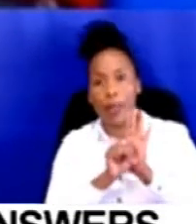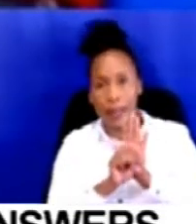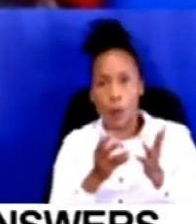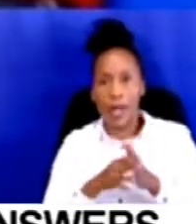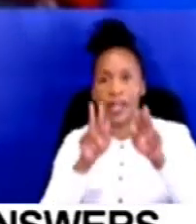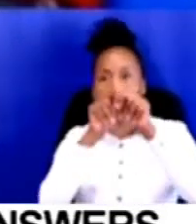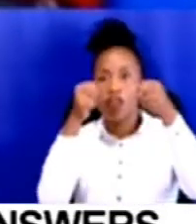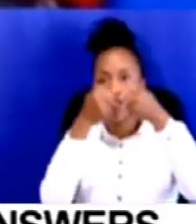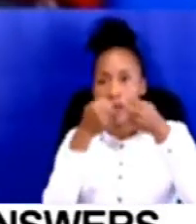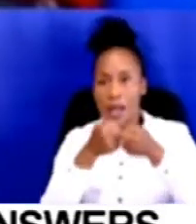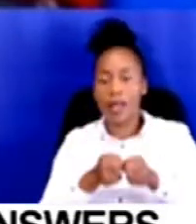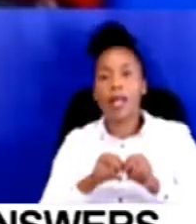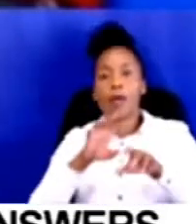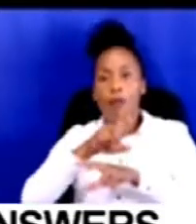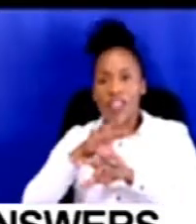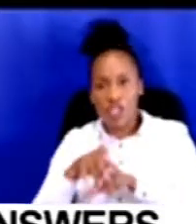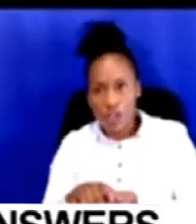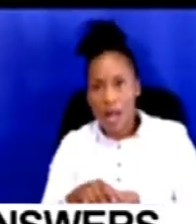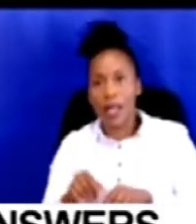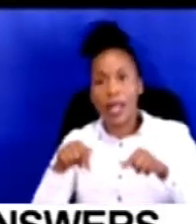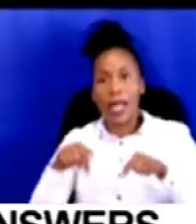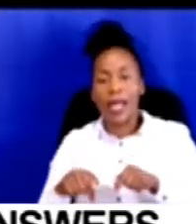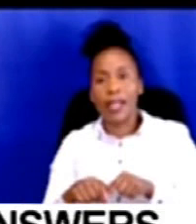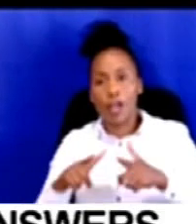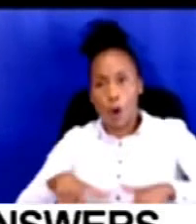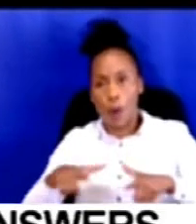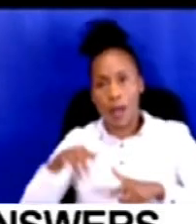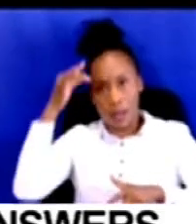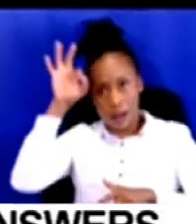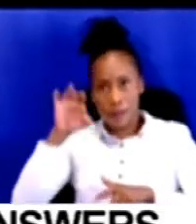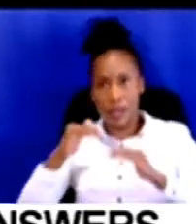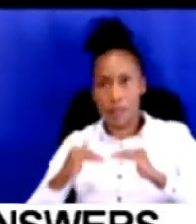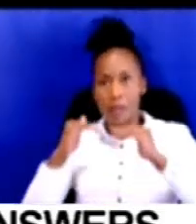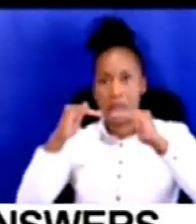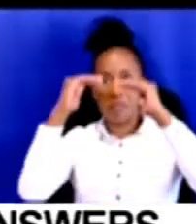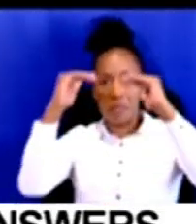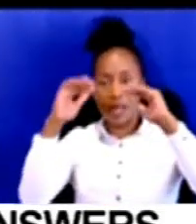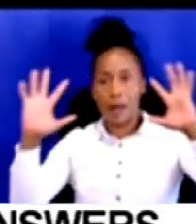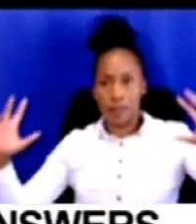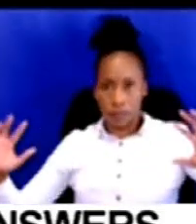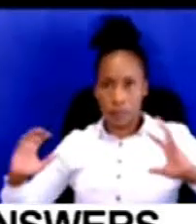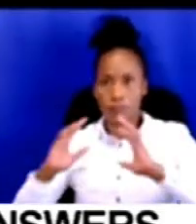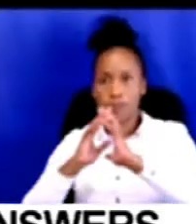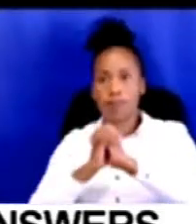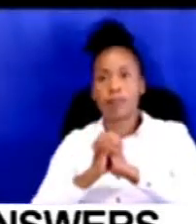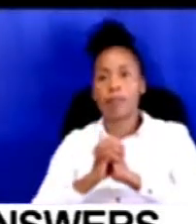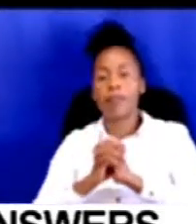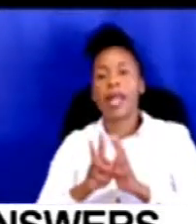and provincial government and the local government can meet and blend together.